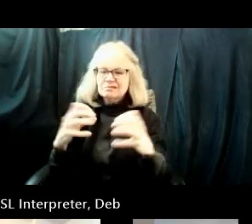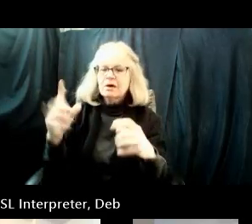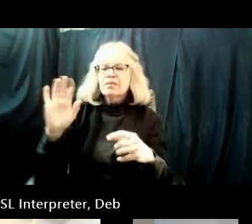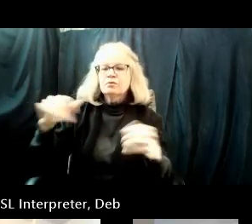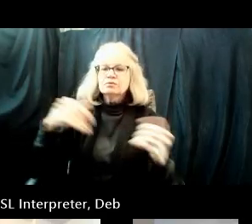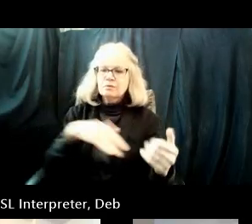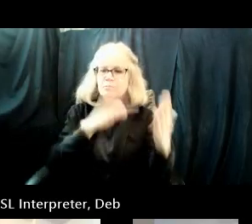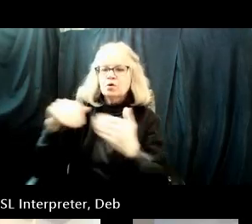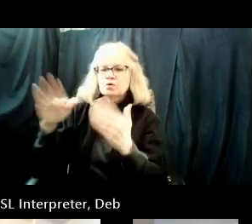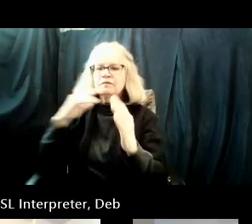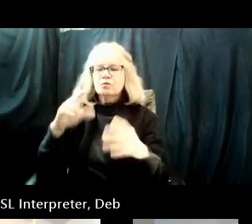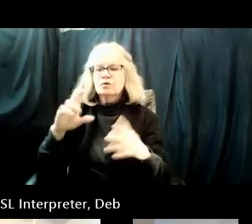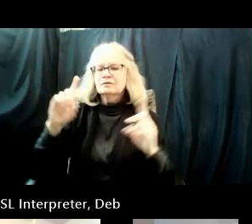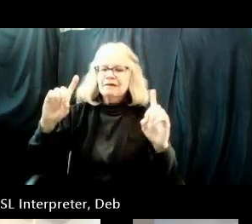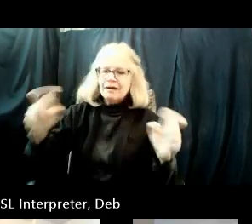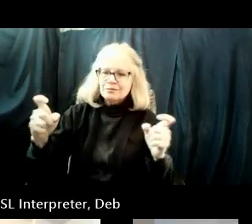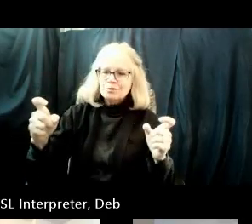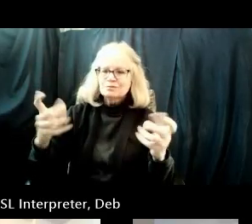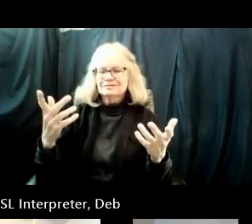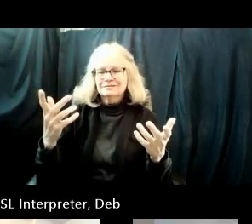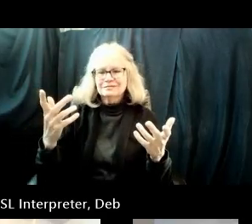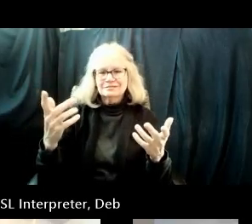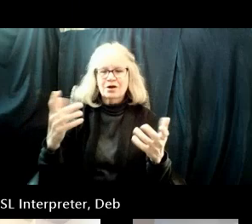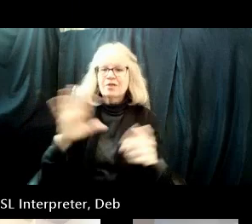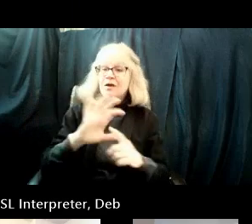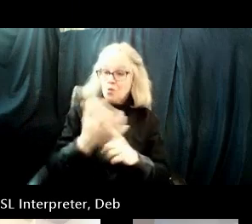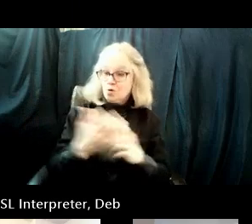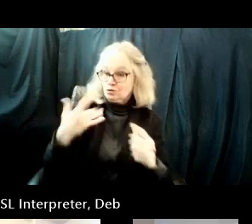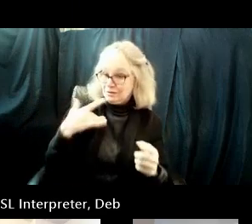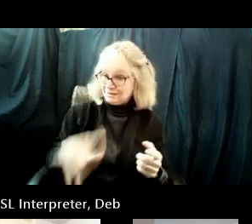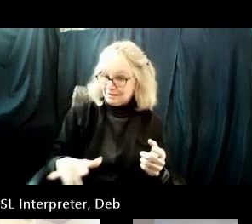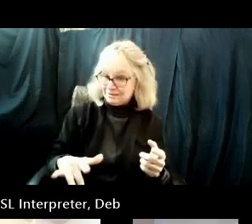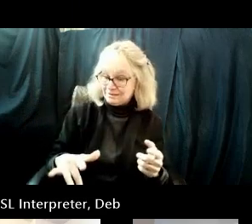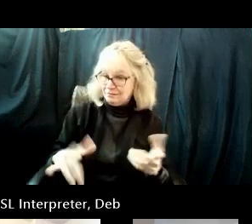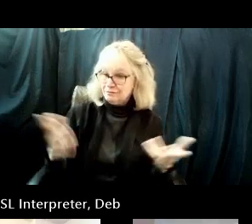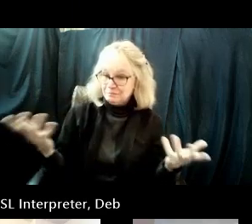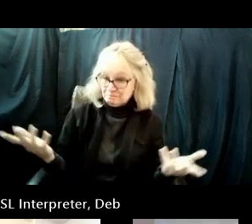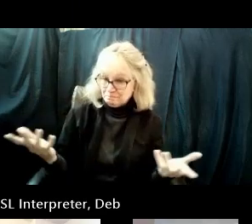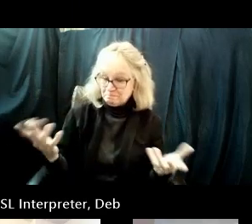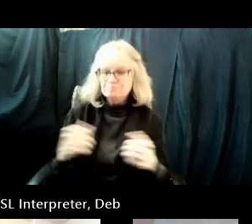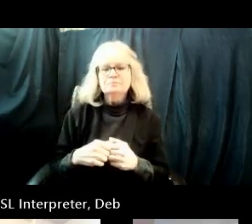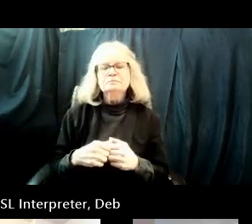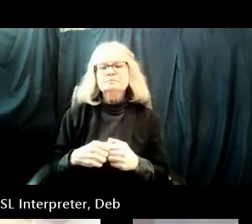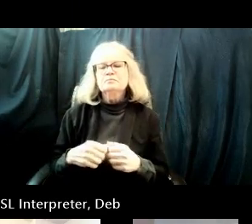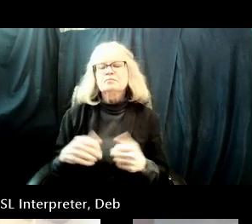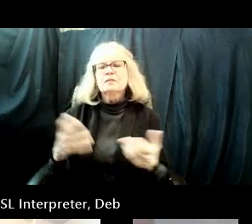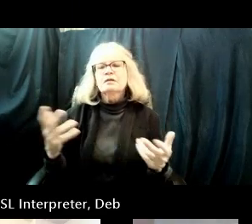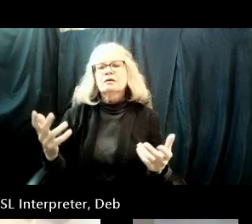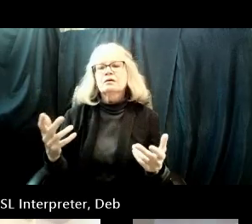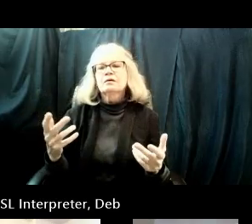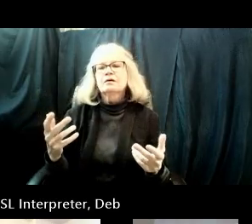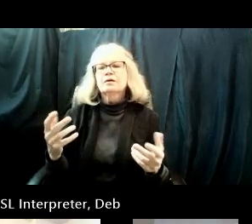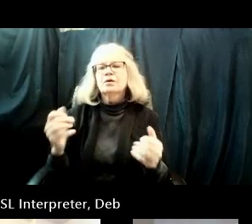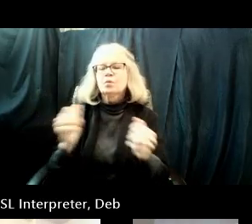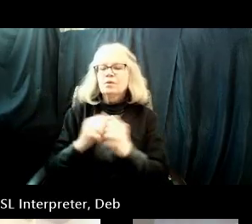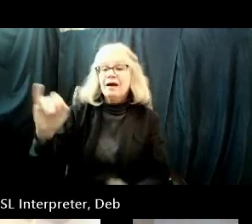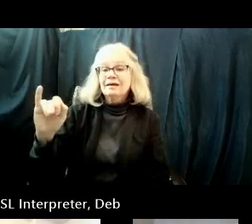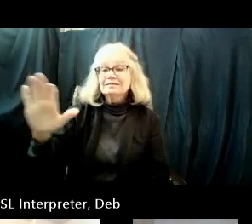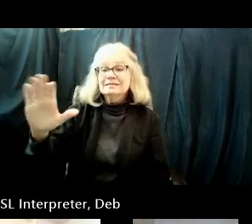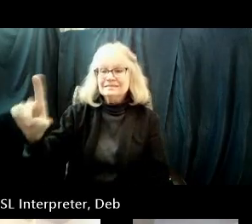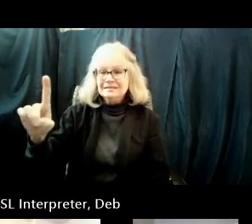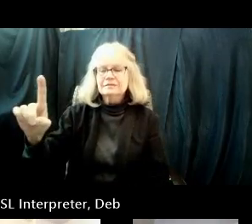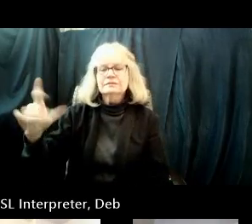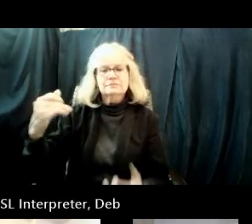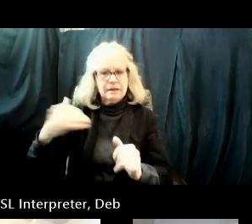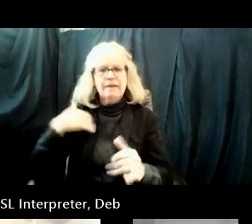to diagnosis are they culturally sensitive in and of themselves? There's a lot, even with the ICD, there are